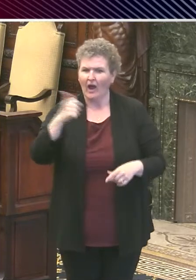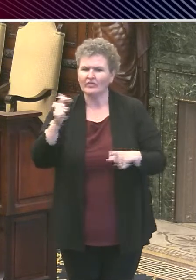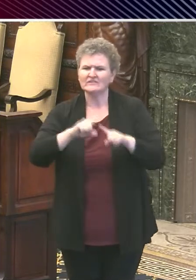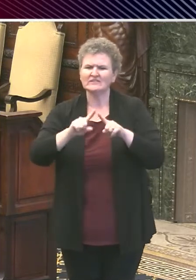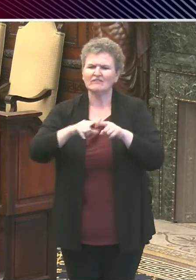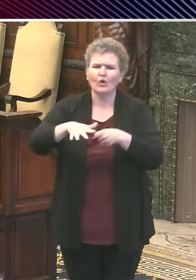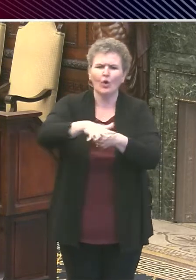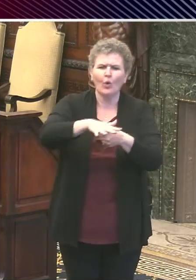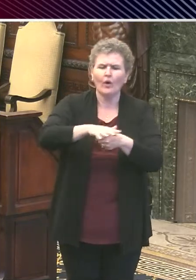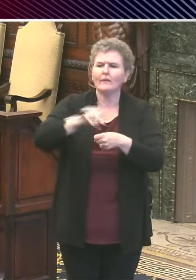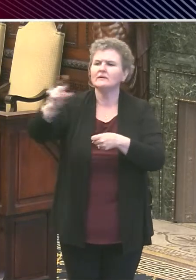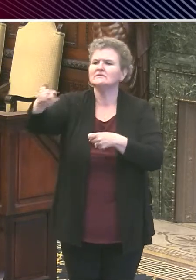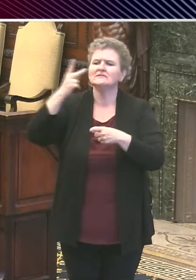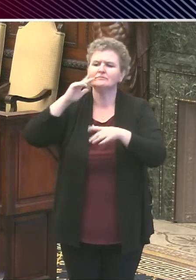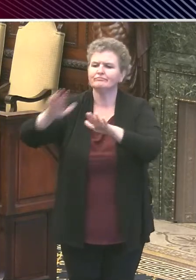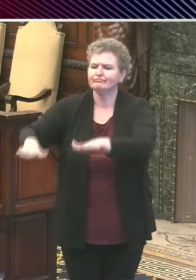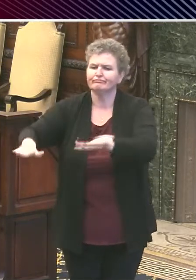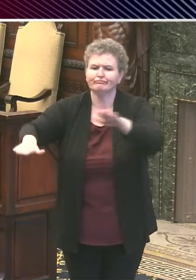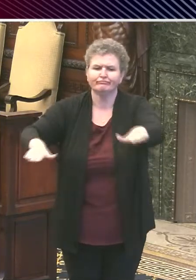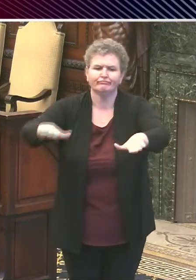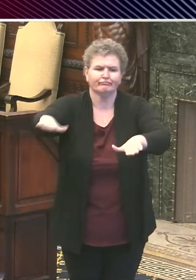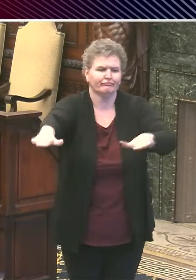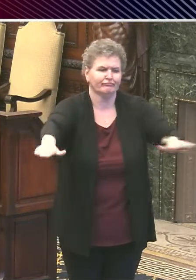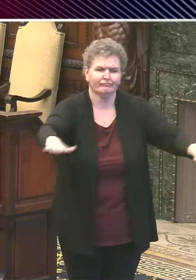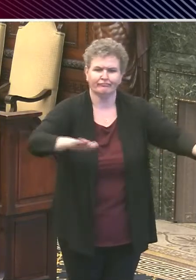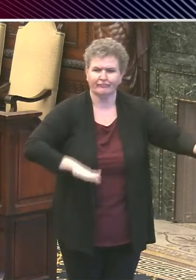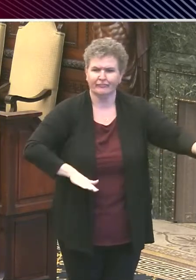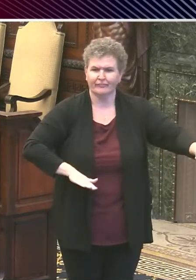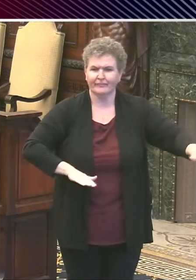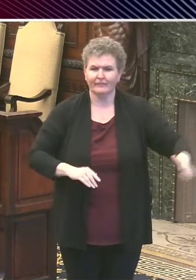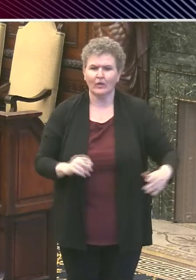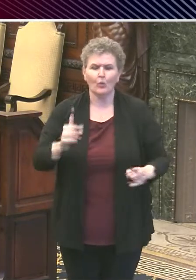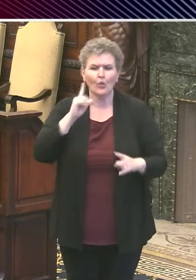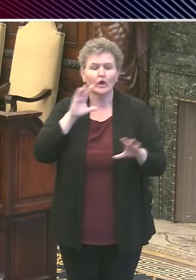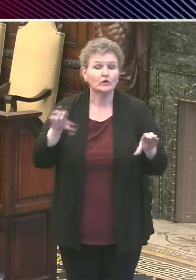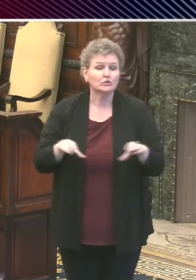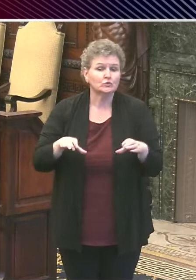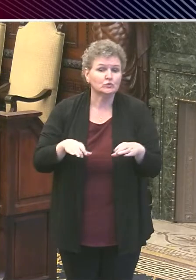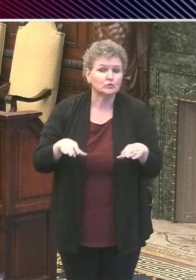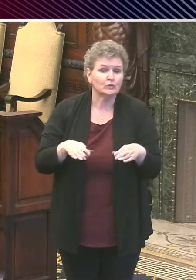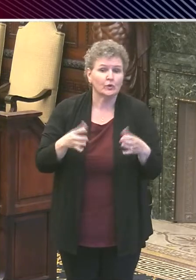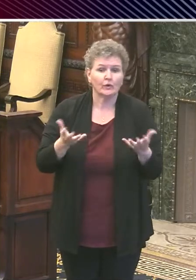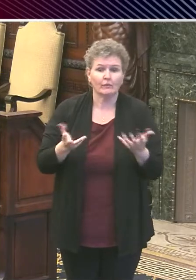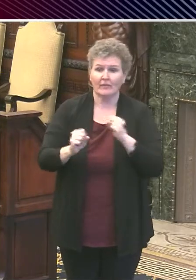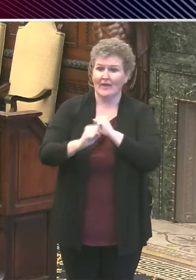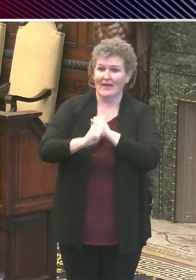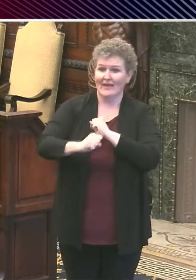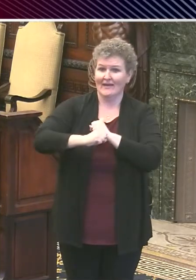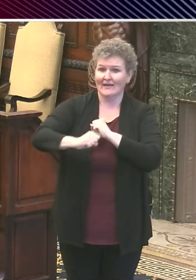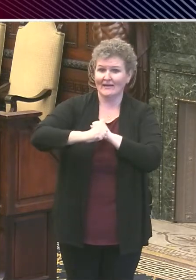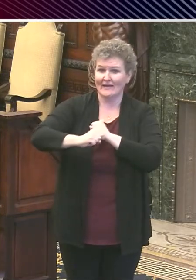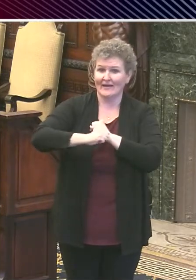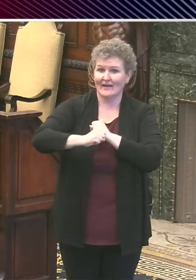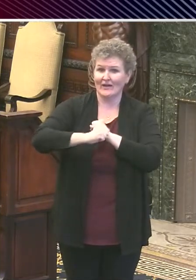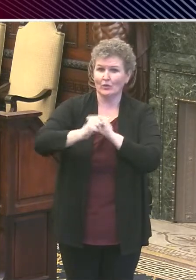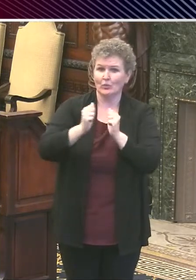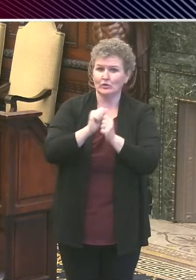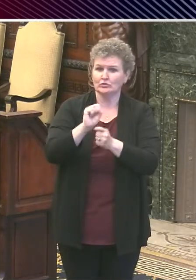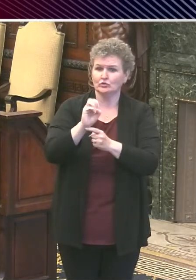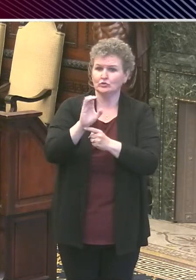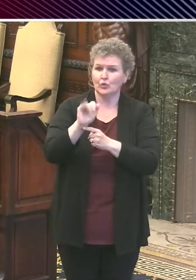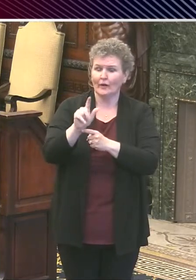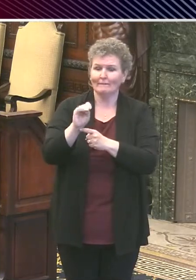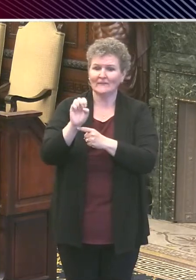outdoors. We'll also be doing digital ads on social media. We'll be doing newspaper ads, including community papers and